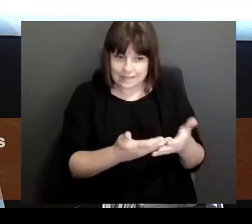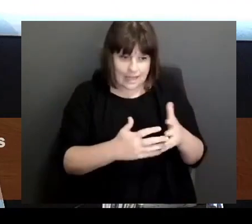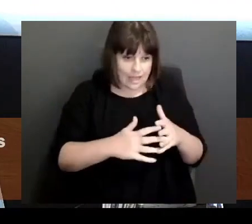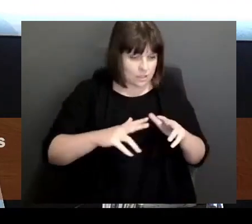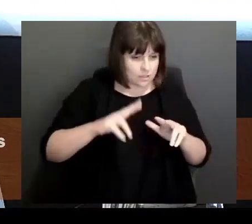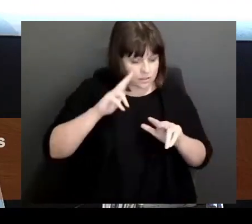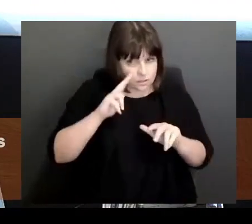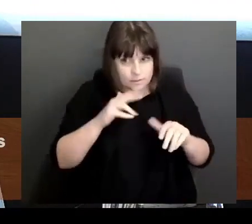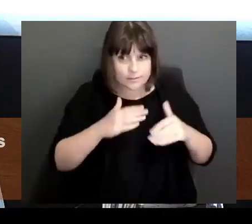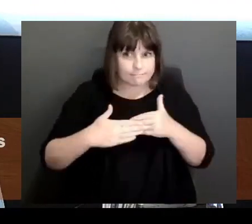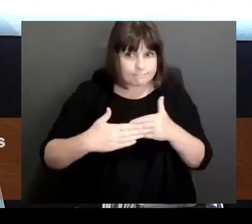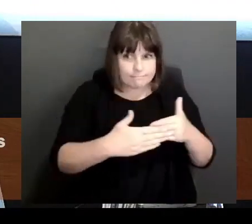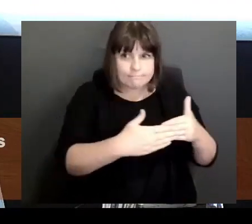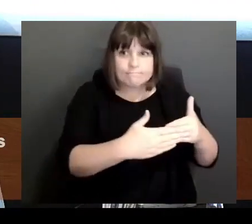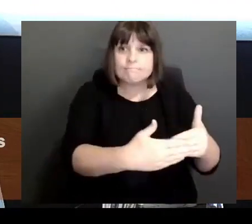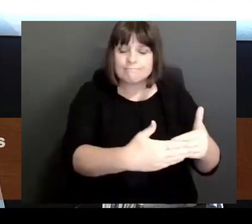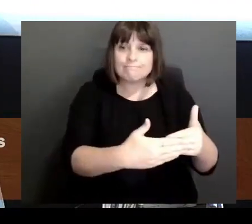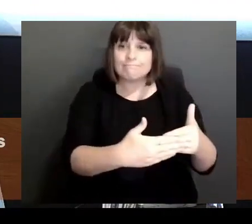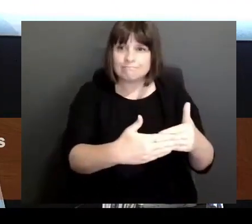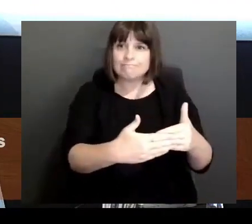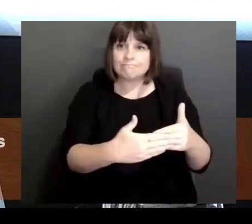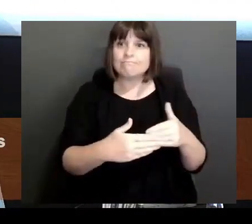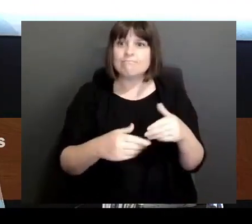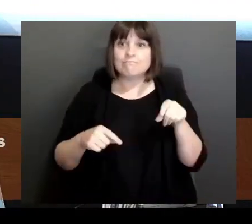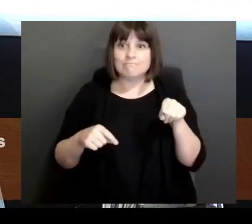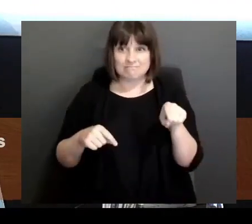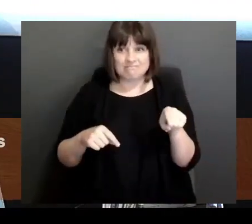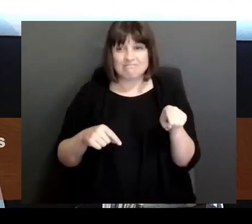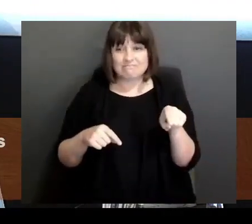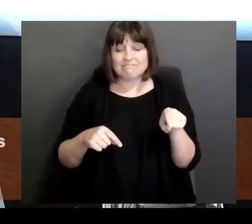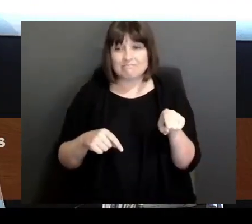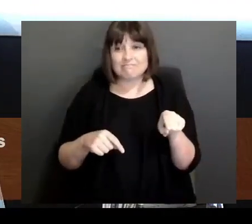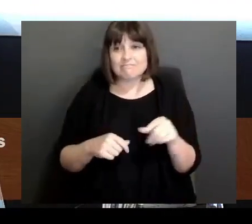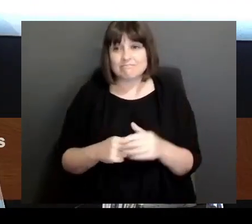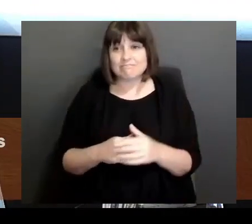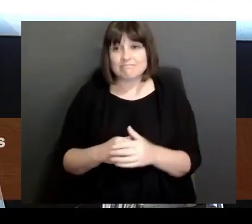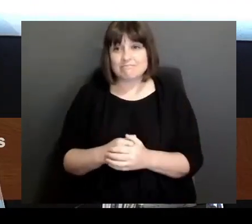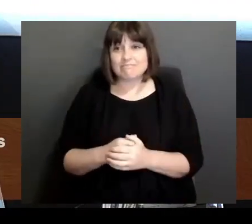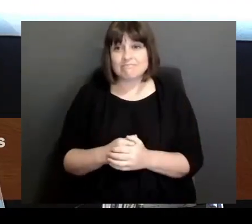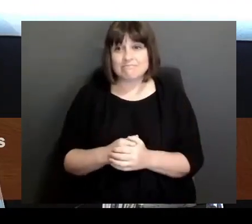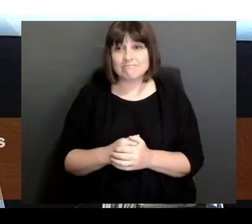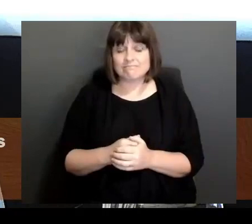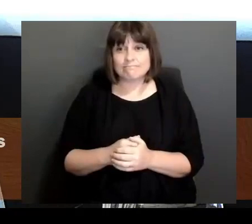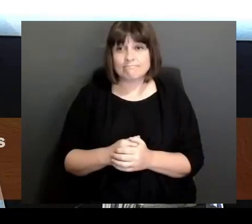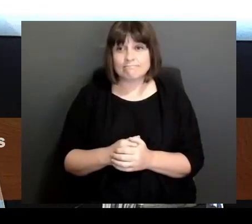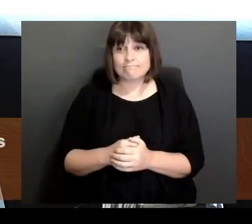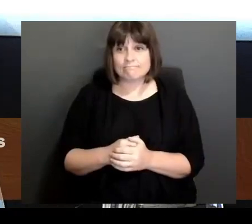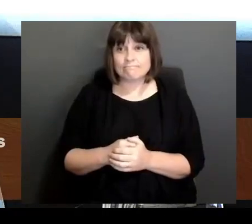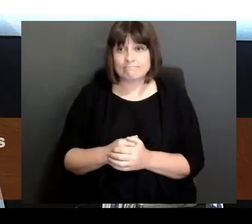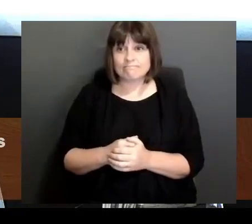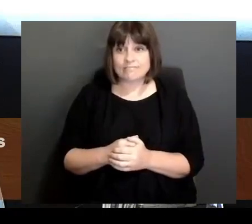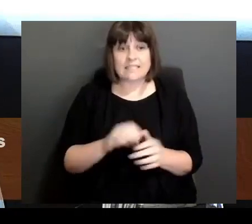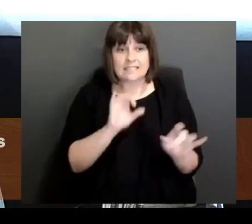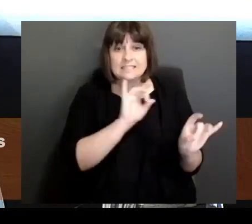to remove some of the harm that the exploitation of land resources have